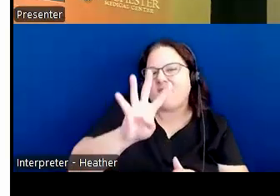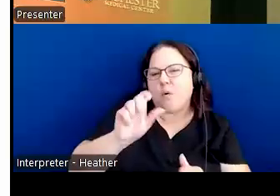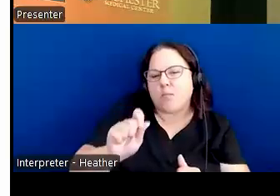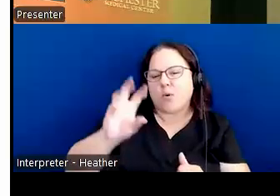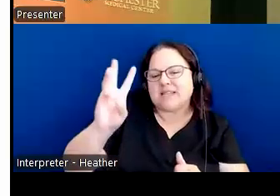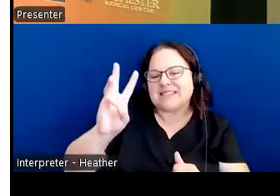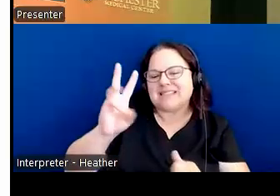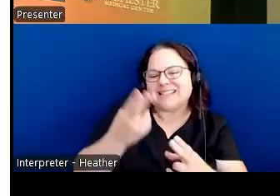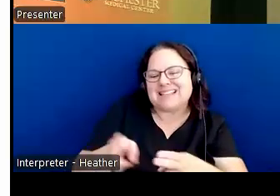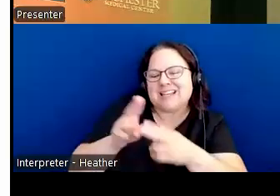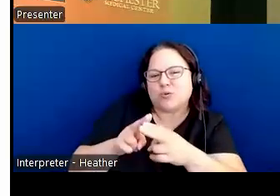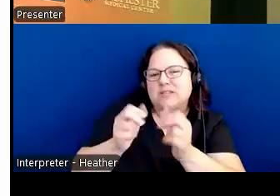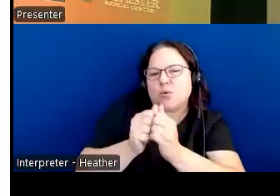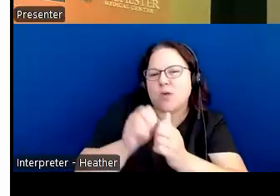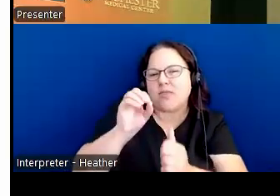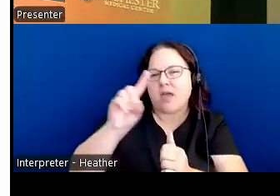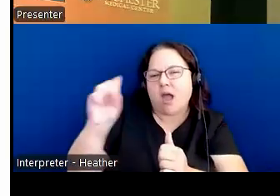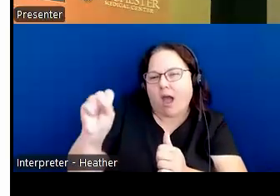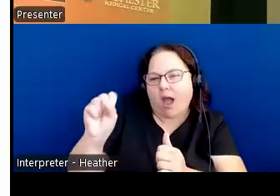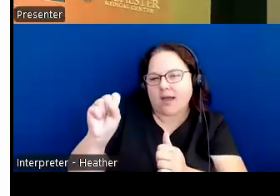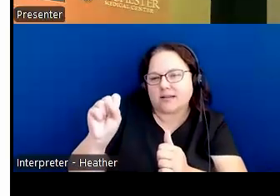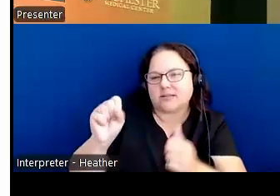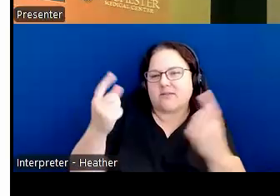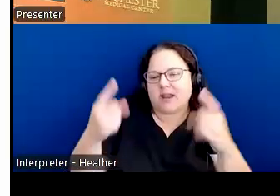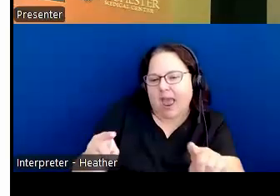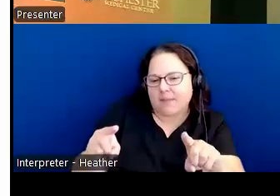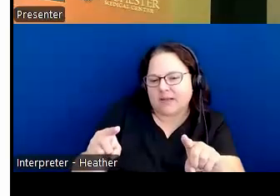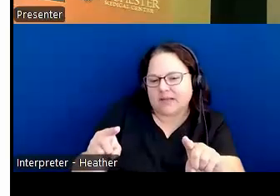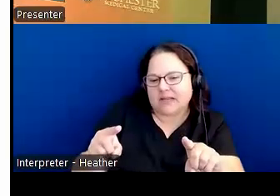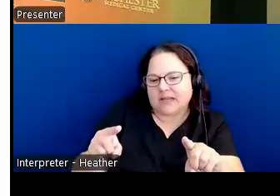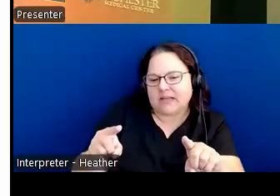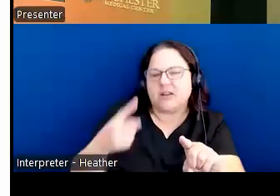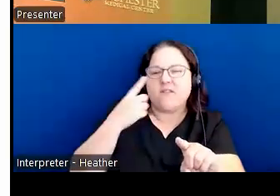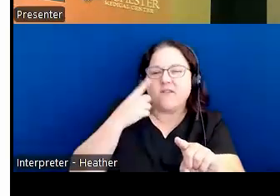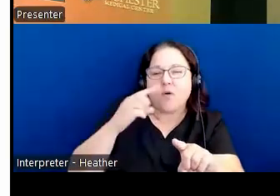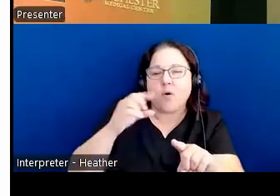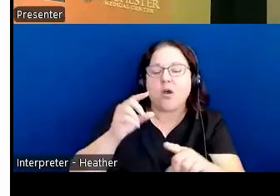acute overdose in the next 30 days.